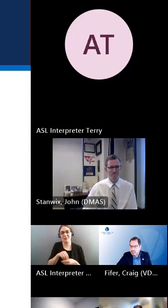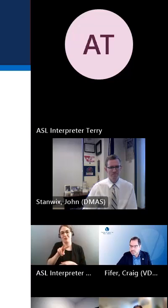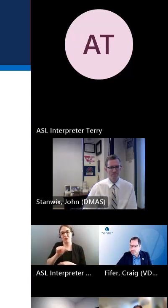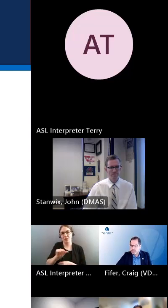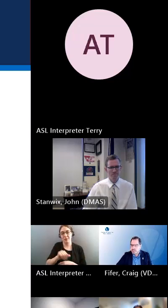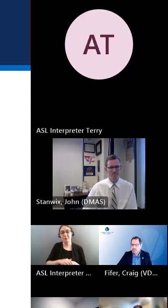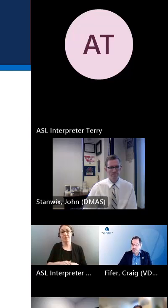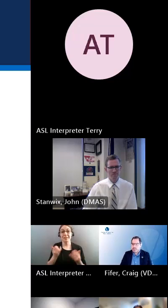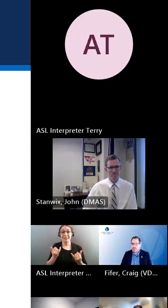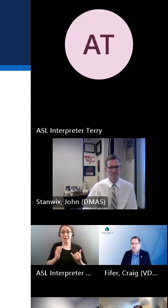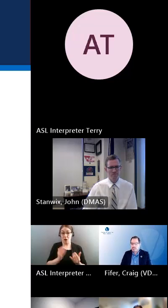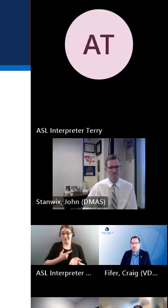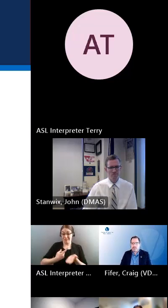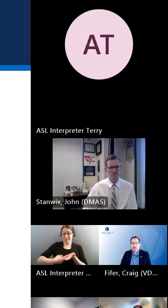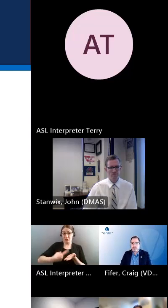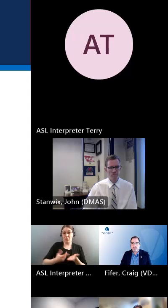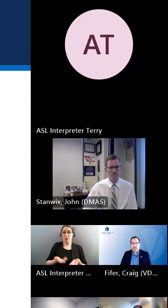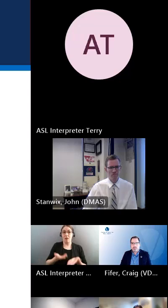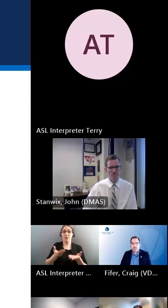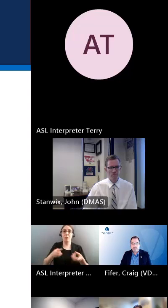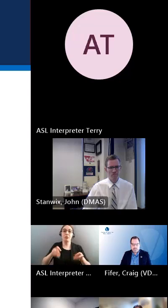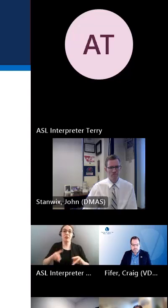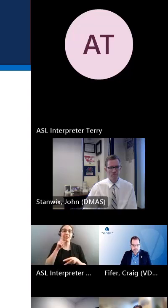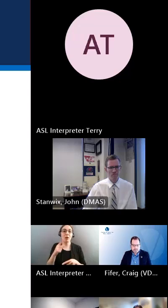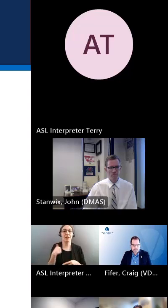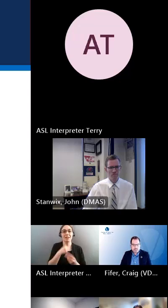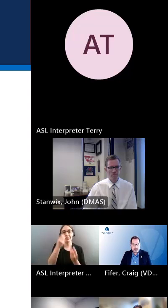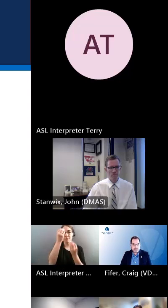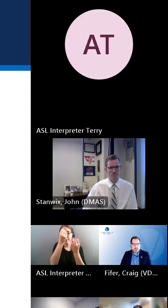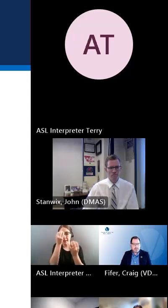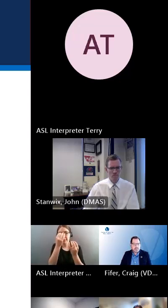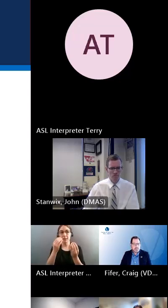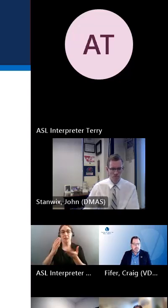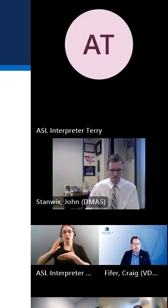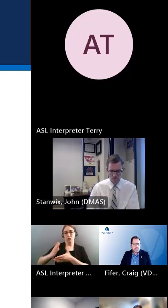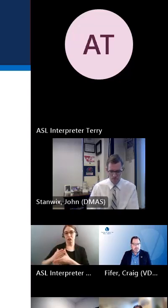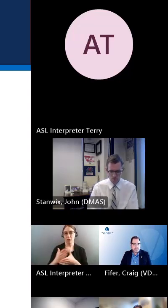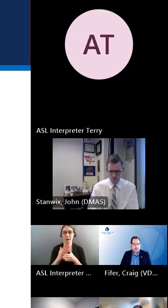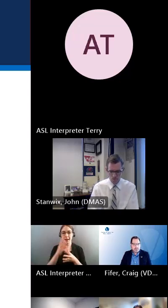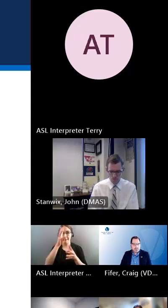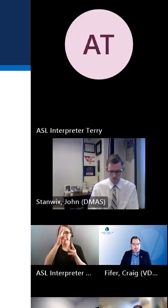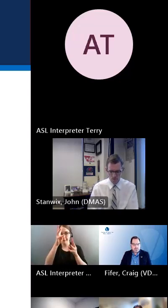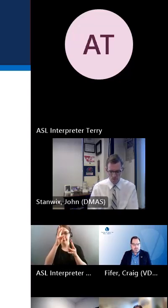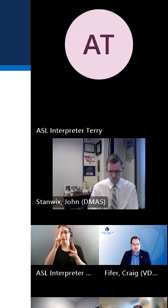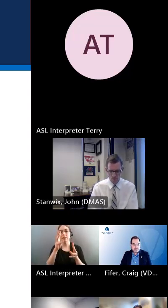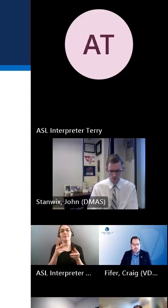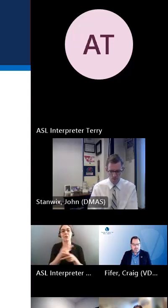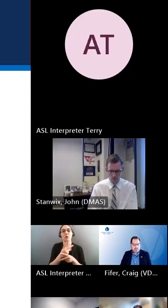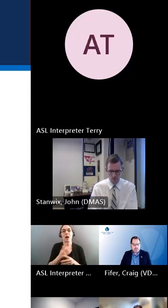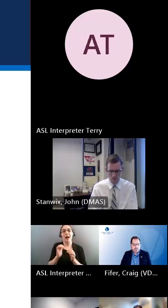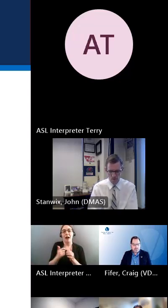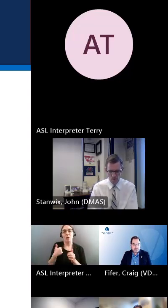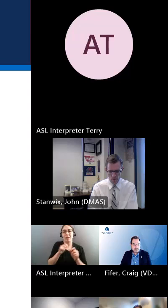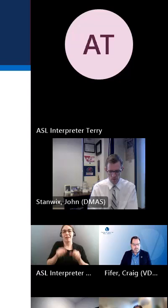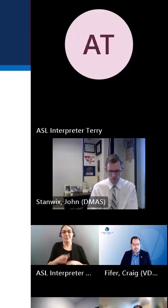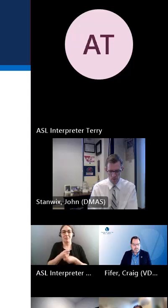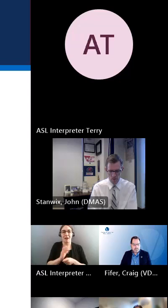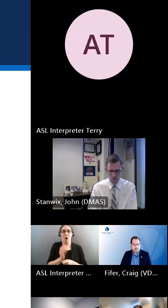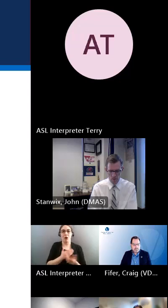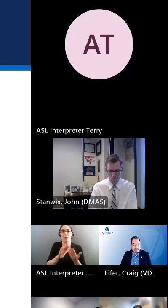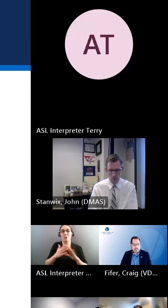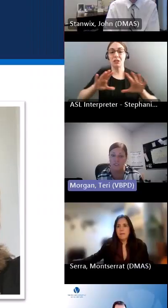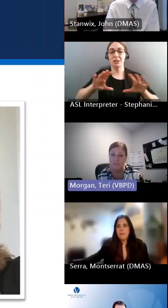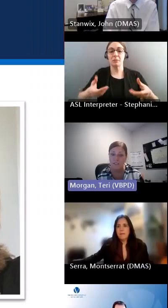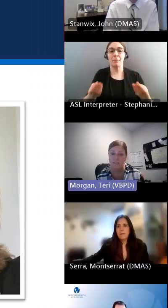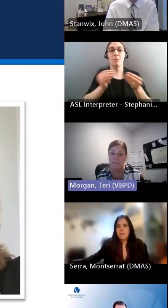an opportunity to reflect, share, and innovate on ways to make our communities more inclusive and equitable.